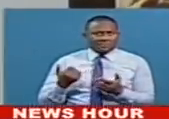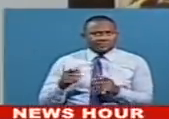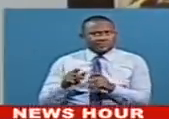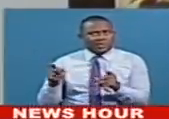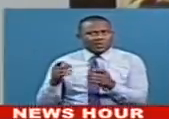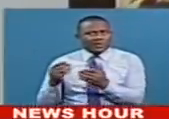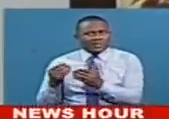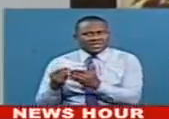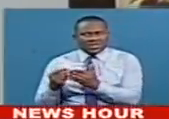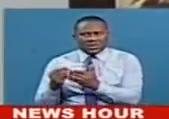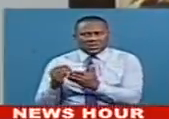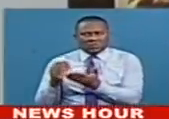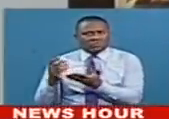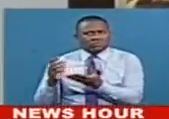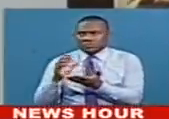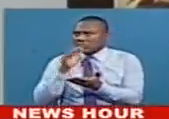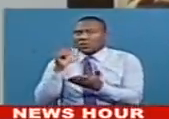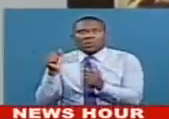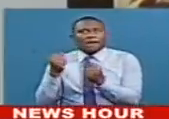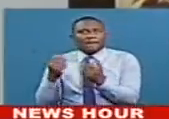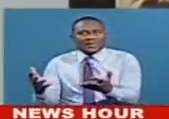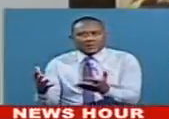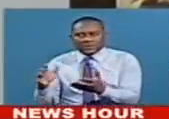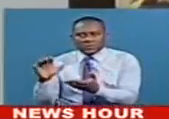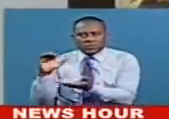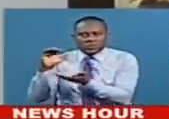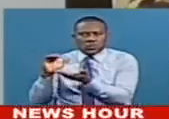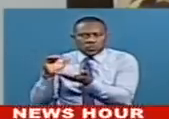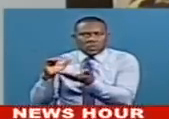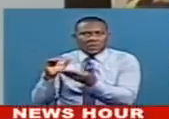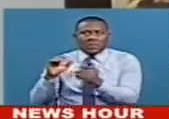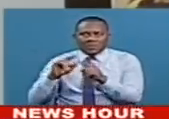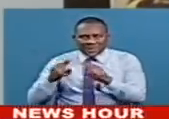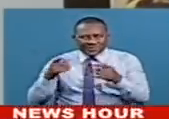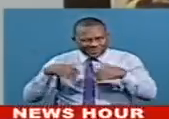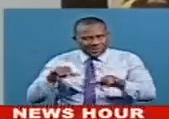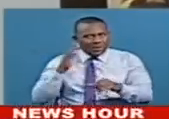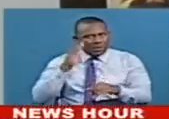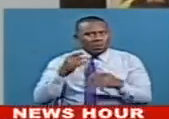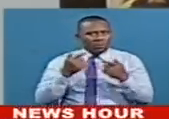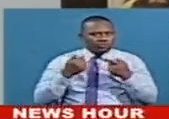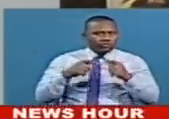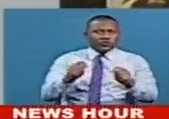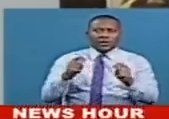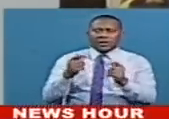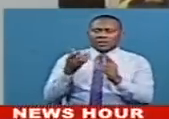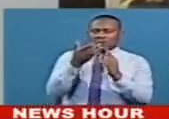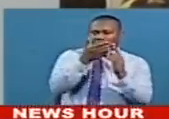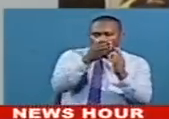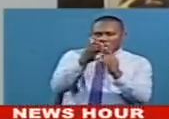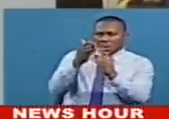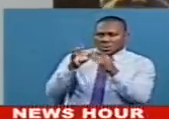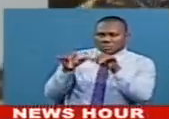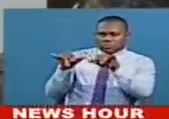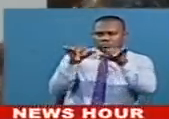finances, there is an even spread of development across the country. We don't want to be able to move forward in Ghana leaving